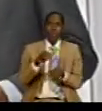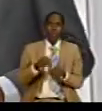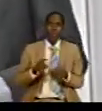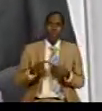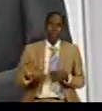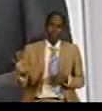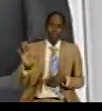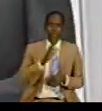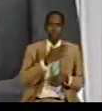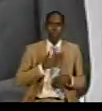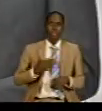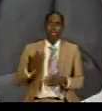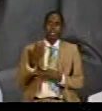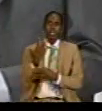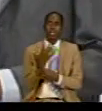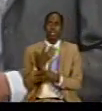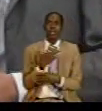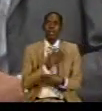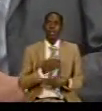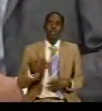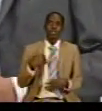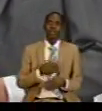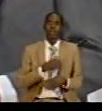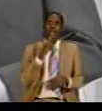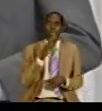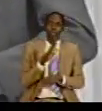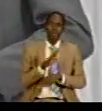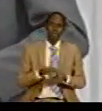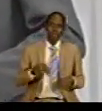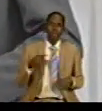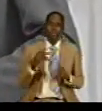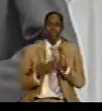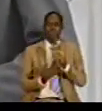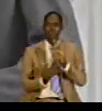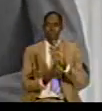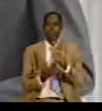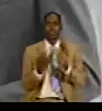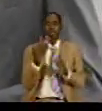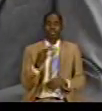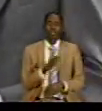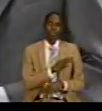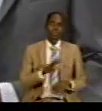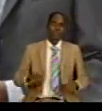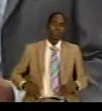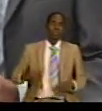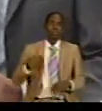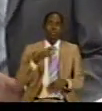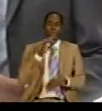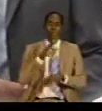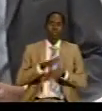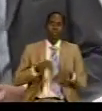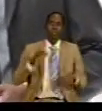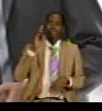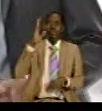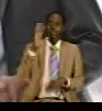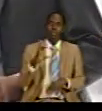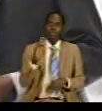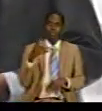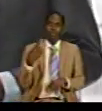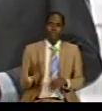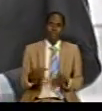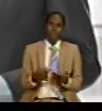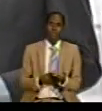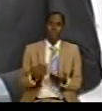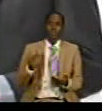hands, and we're called ambassadors of Christ. We're called the preachers of the gospel.